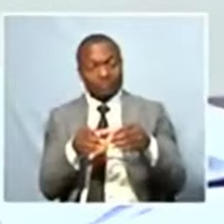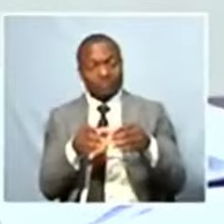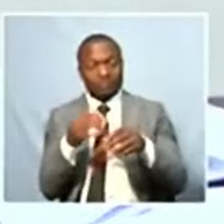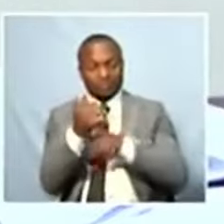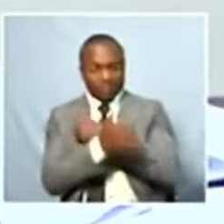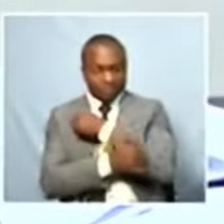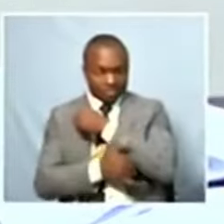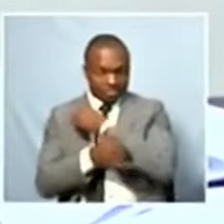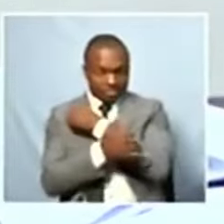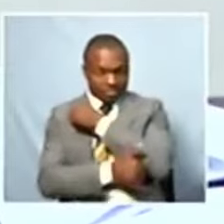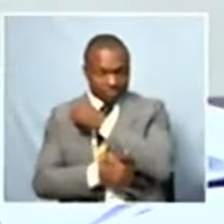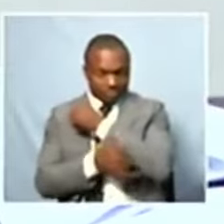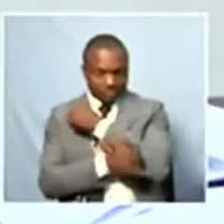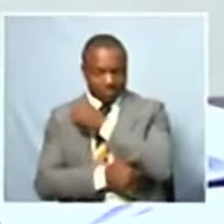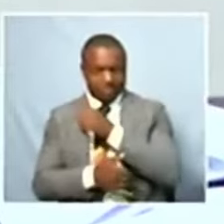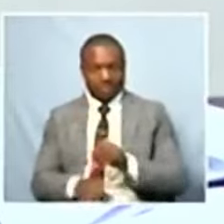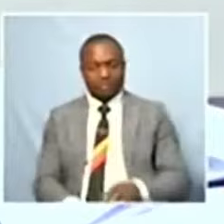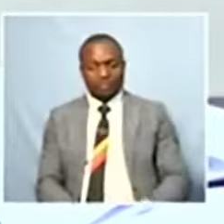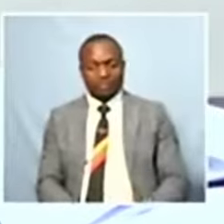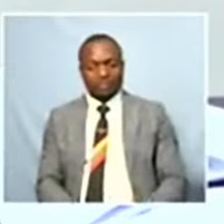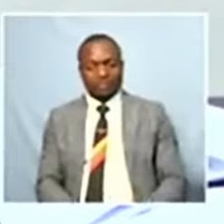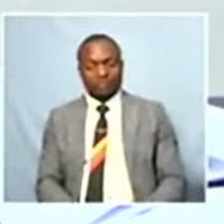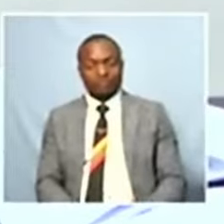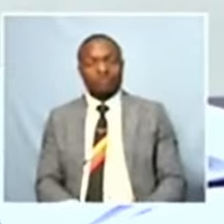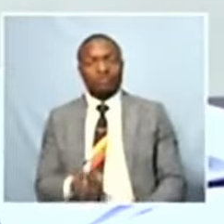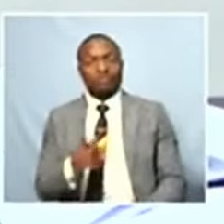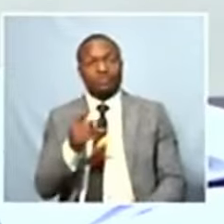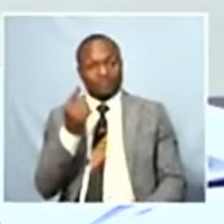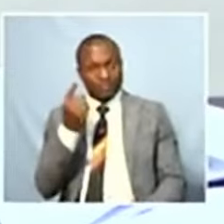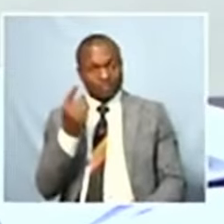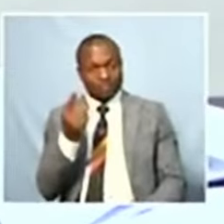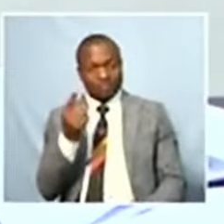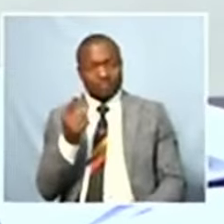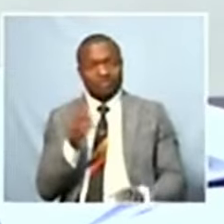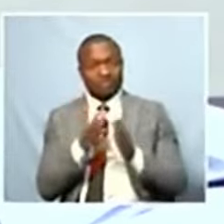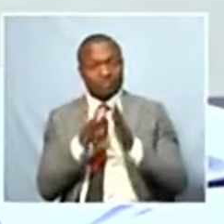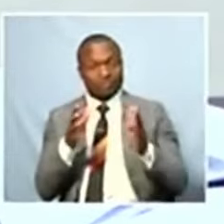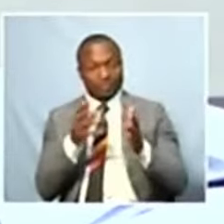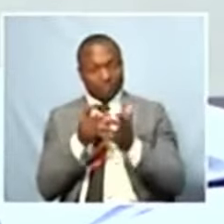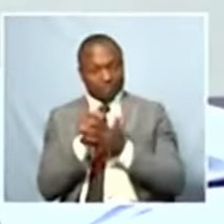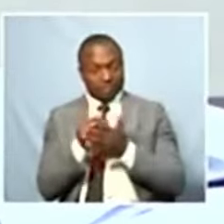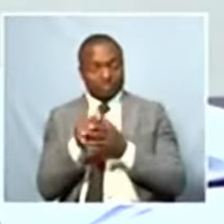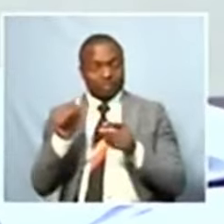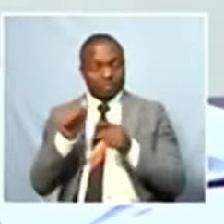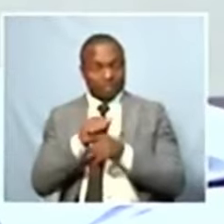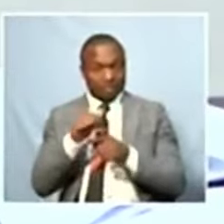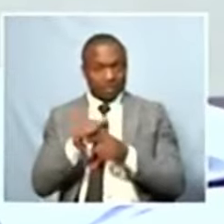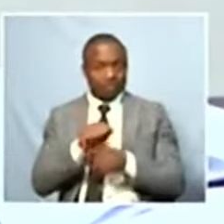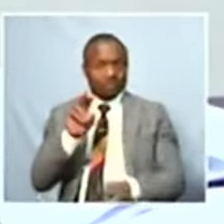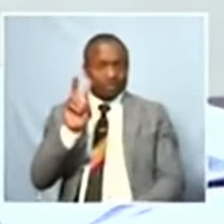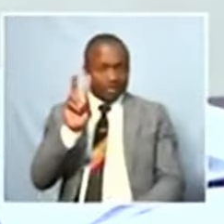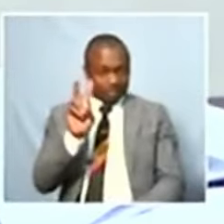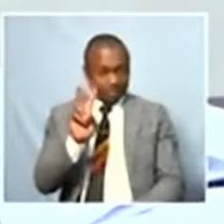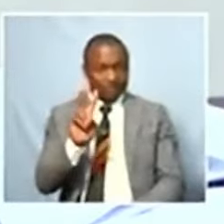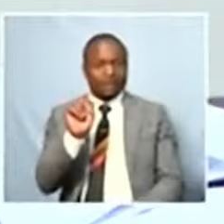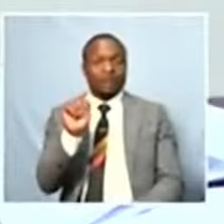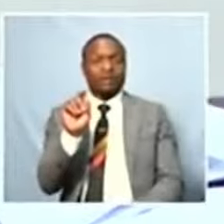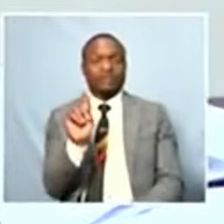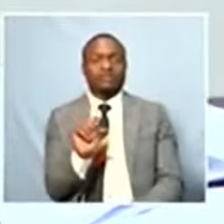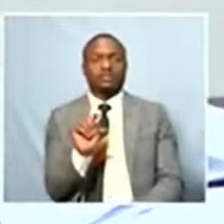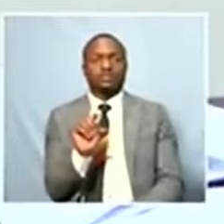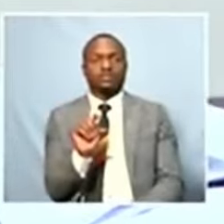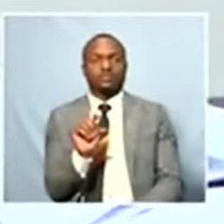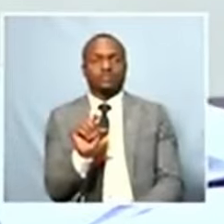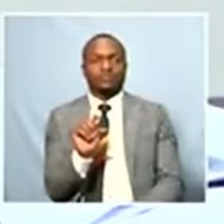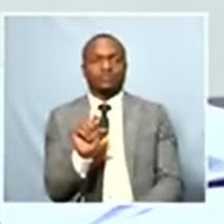highly, in terms of one of the major revenue leakages we have is a practice called VAT fraud,